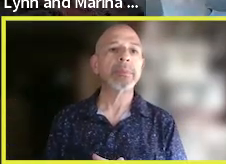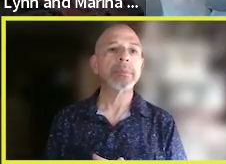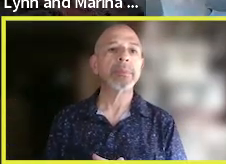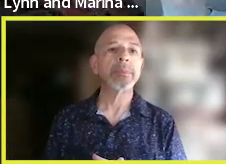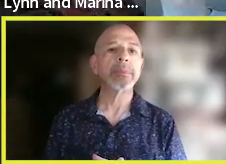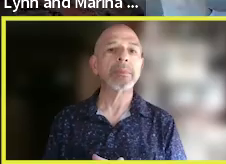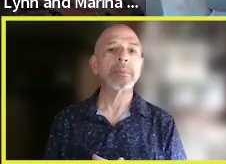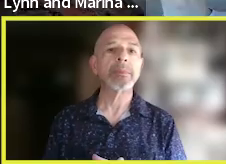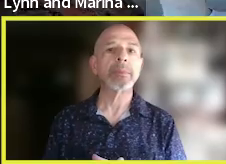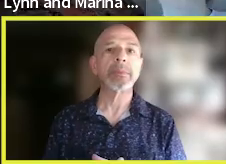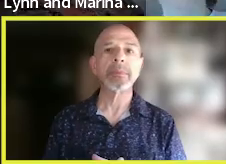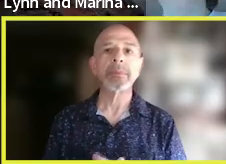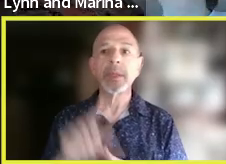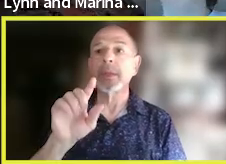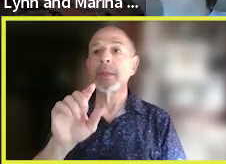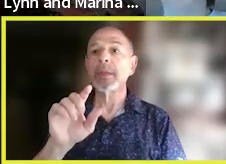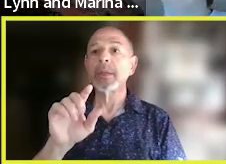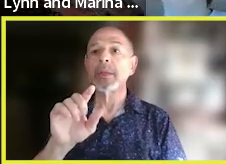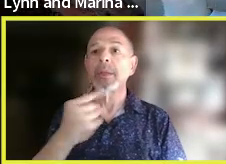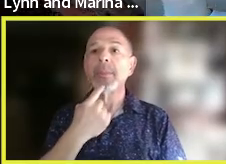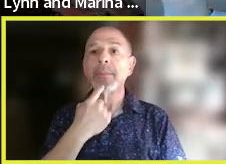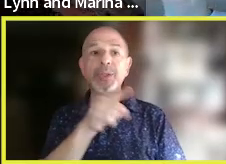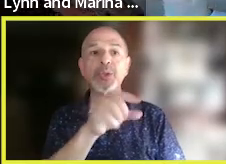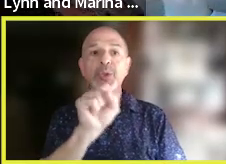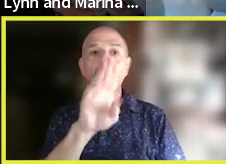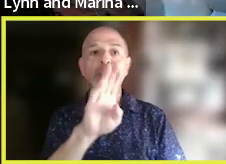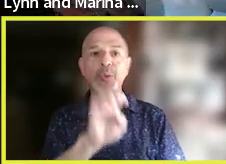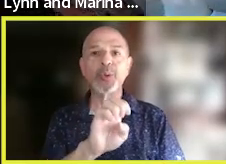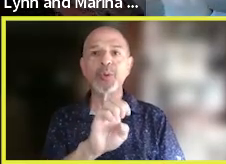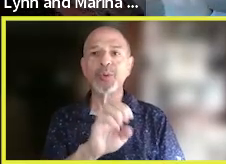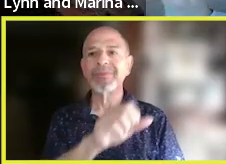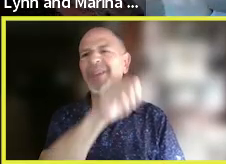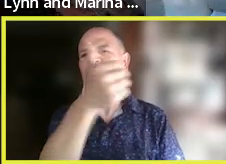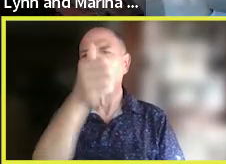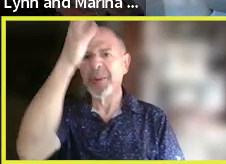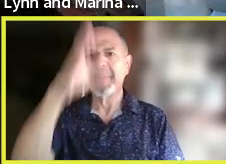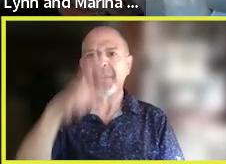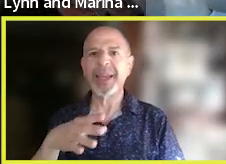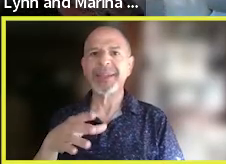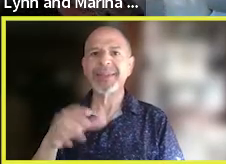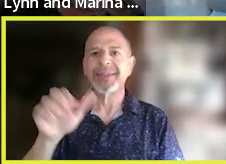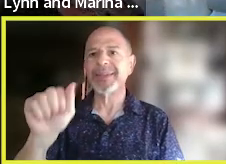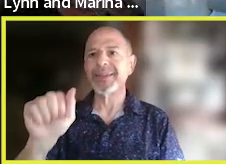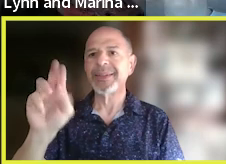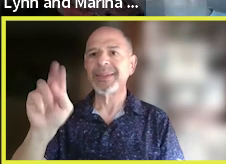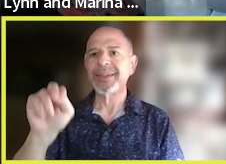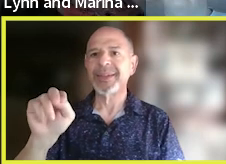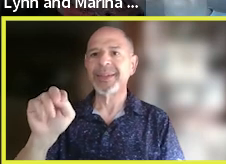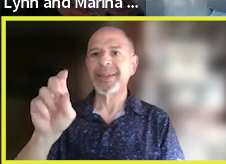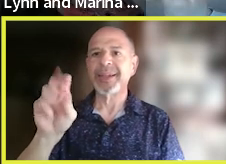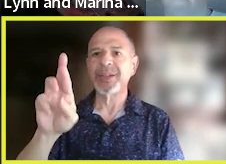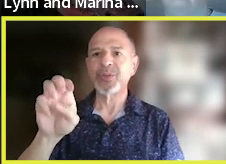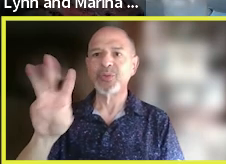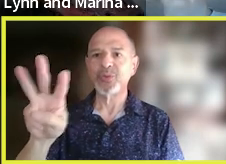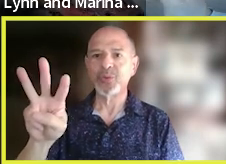Yeah, we shall miss you, Sue. Thank you. Yeah, it's going to be really great moving on to your